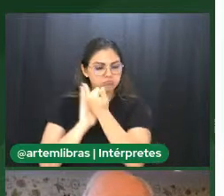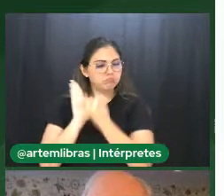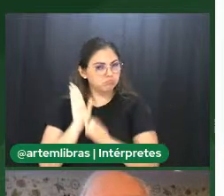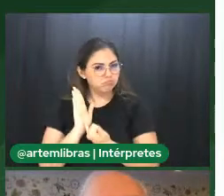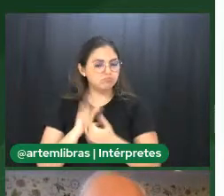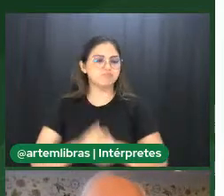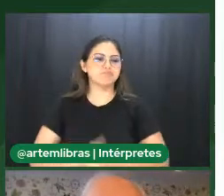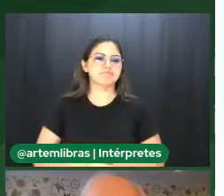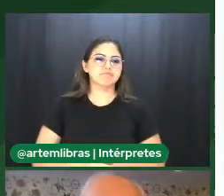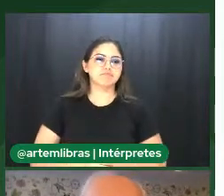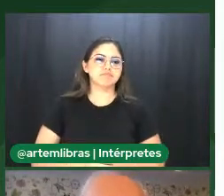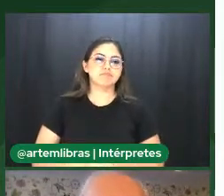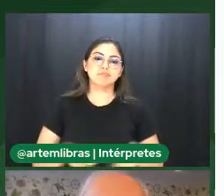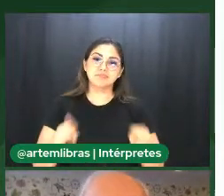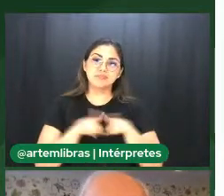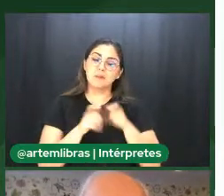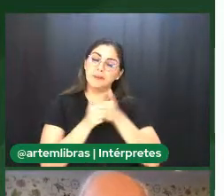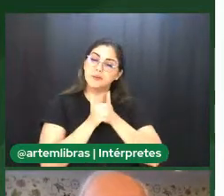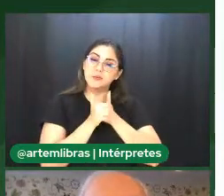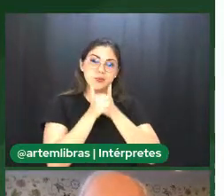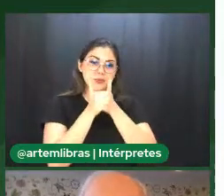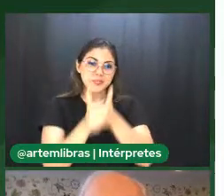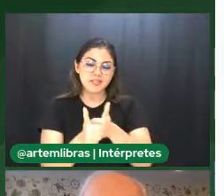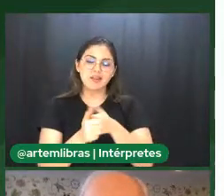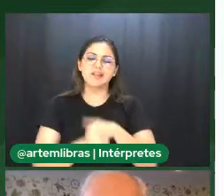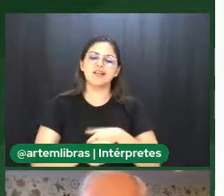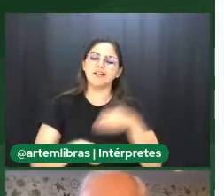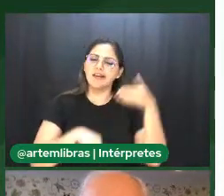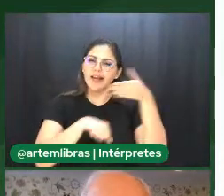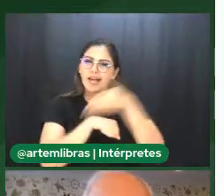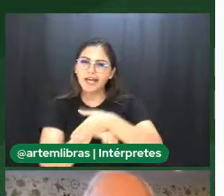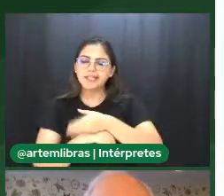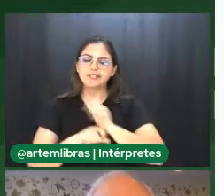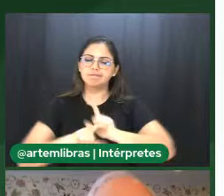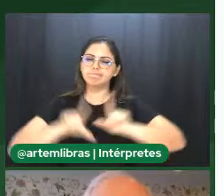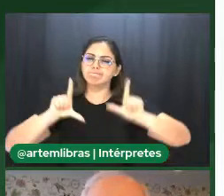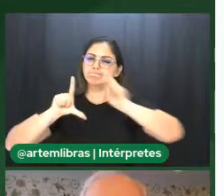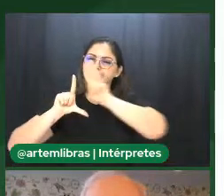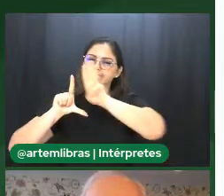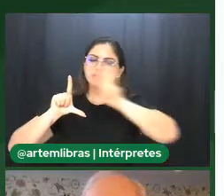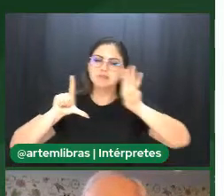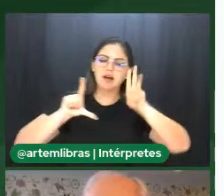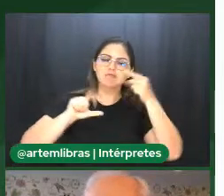account, Human Centered AI, and visit our website with resources,